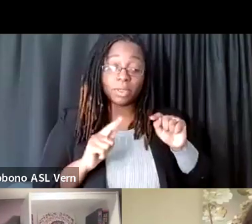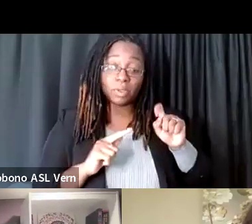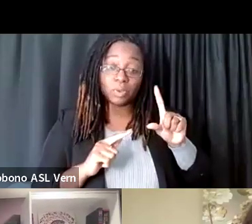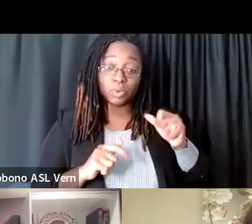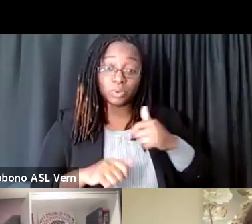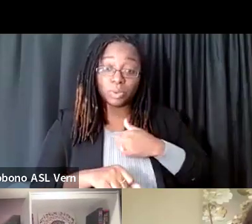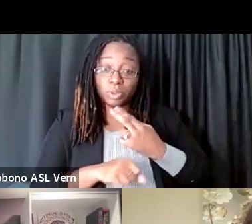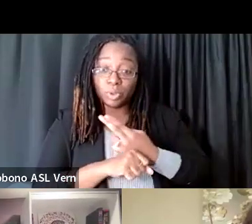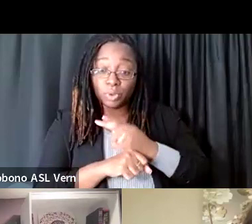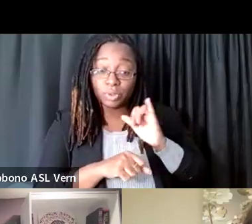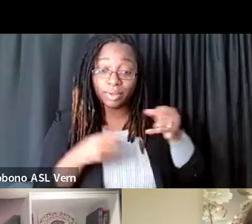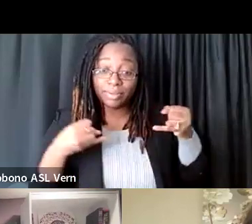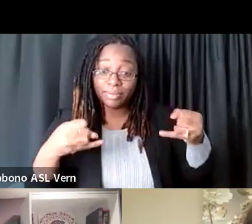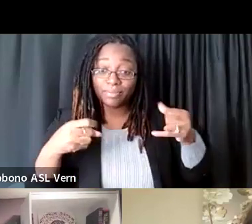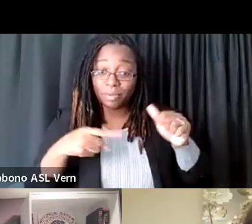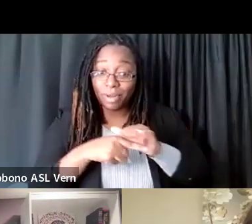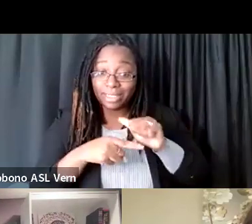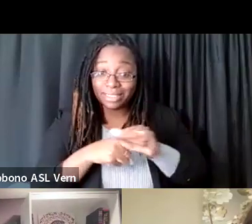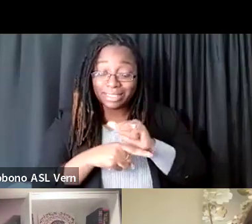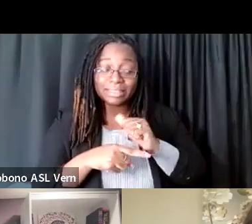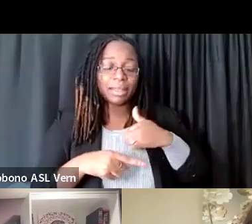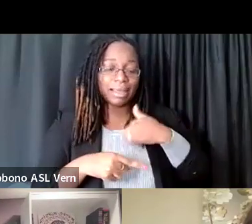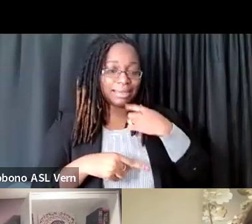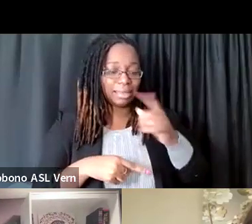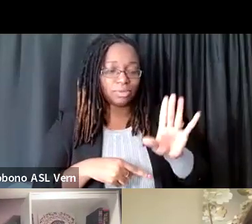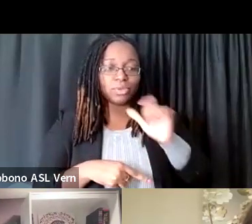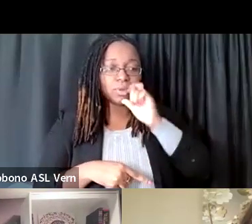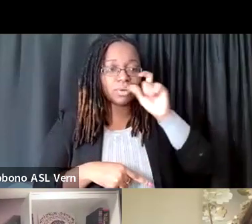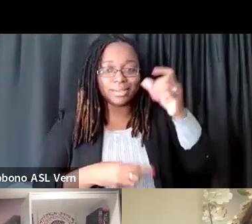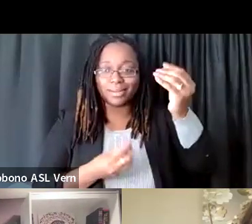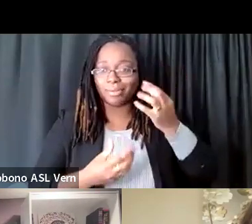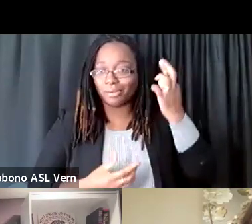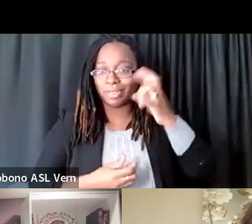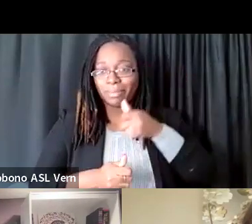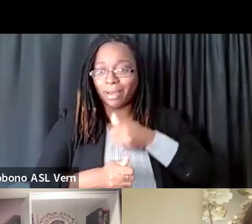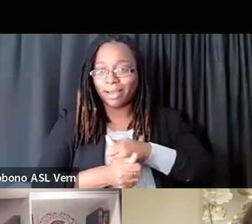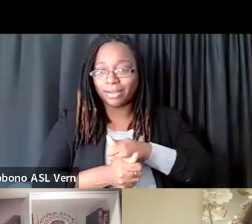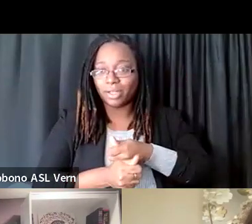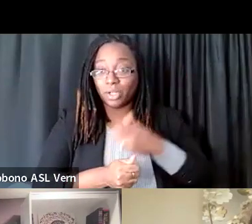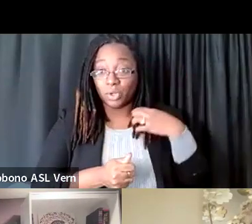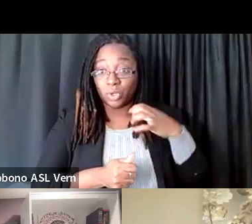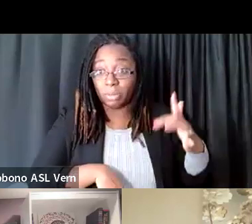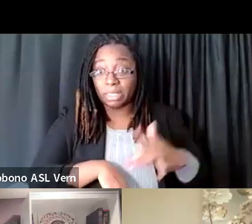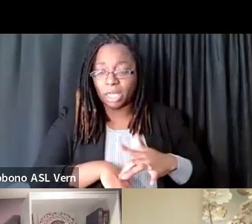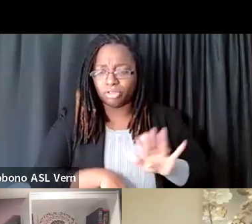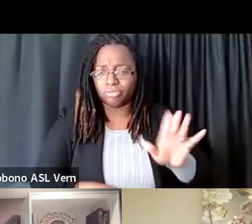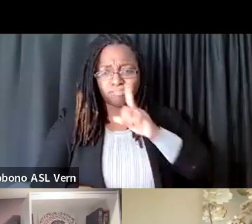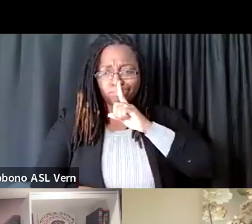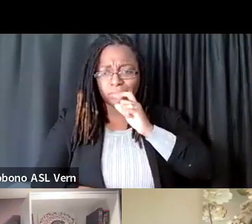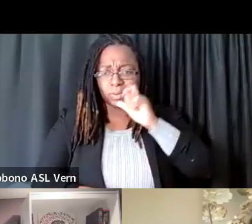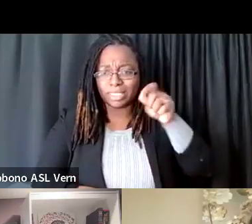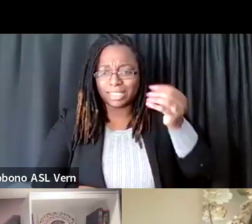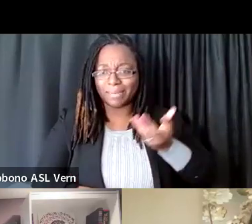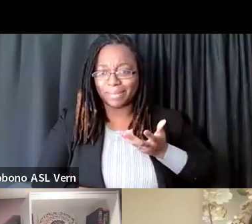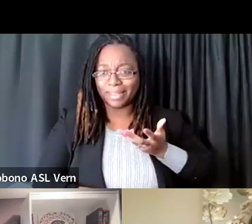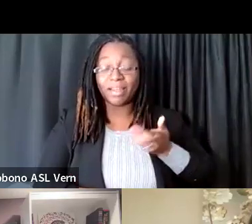boundary practice, you know, I tell people, you never need to give me an explanation for why you don't want to be touched somewhere or what you want to do. Now, people have